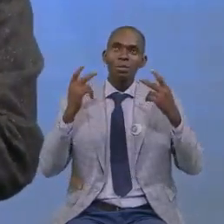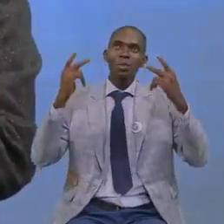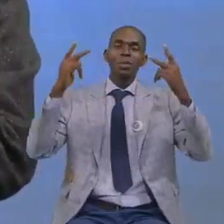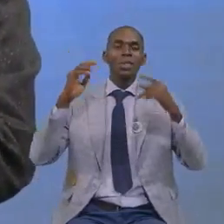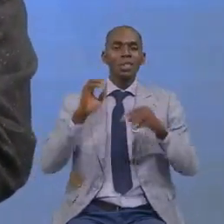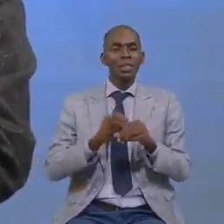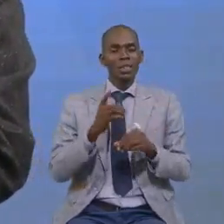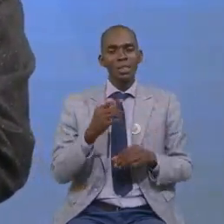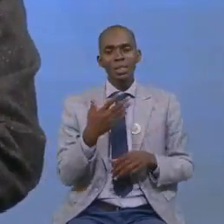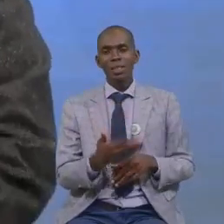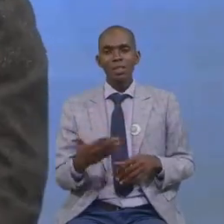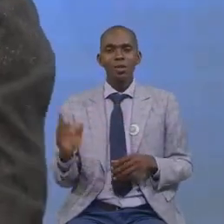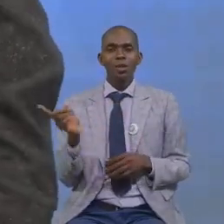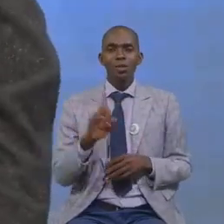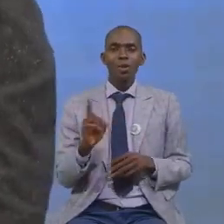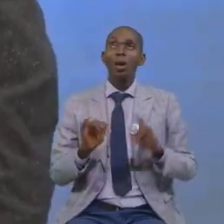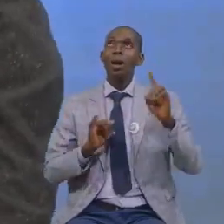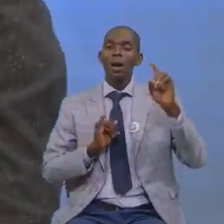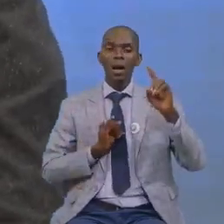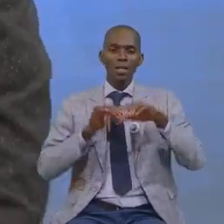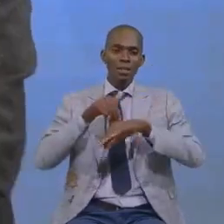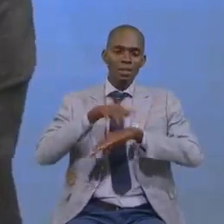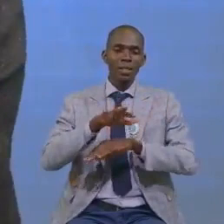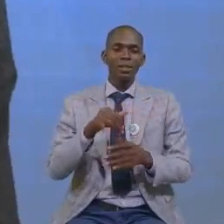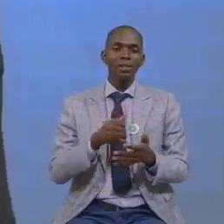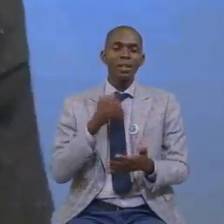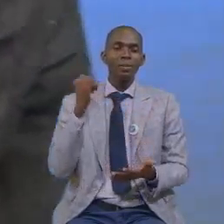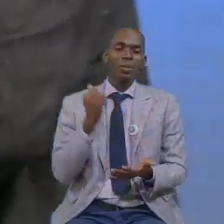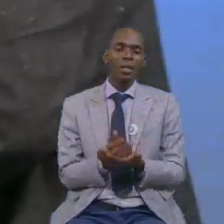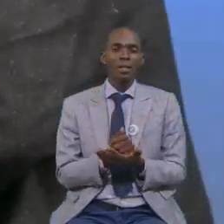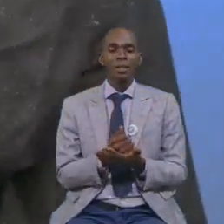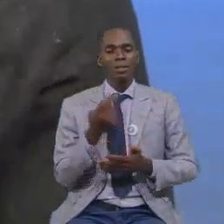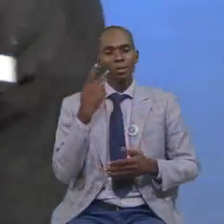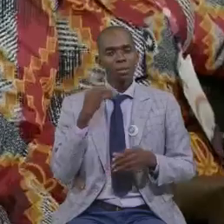thing whereunto I sent it. Look at Hosea